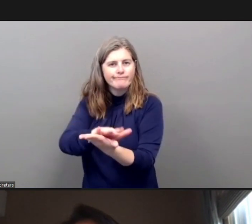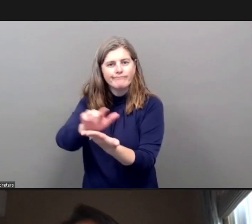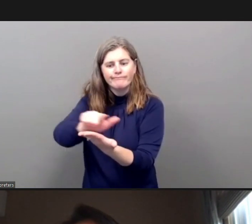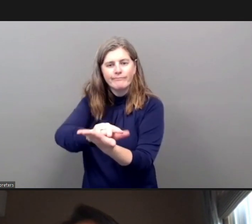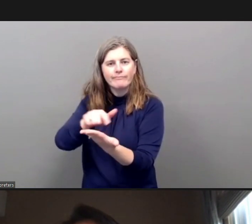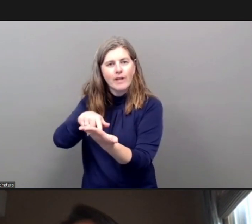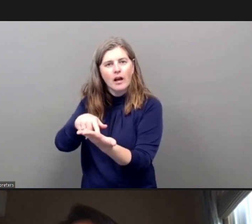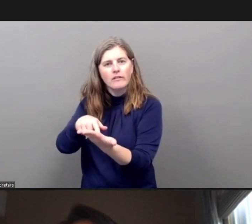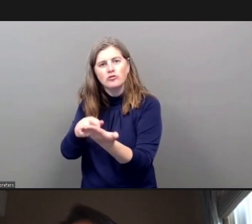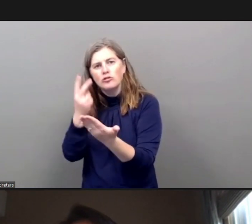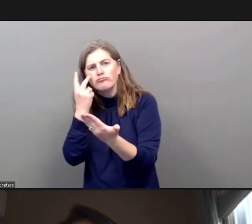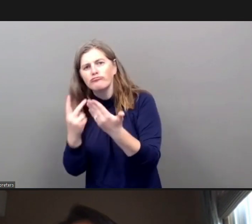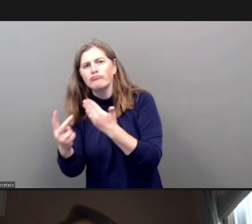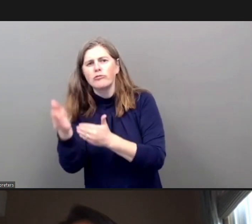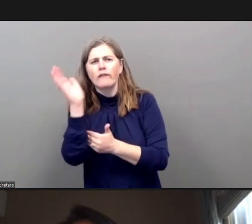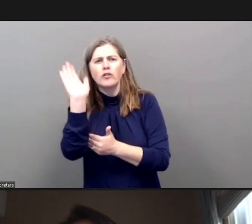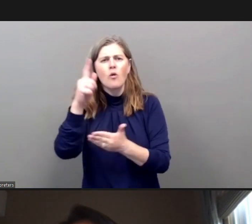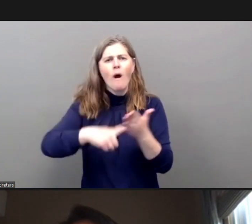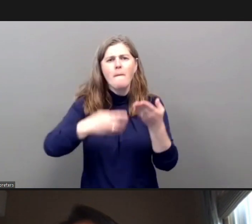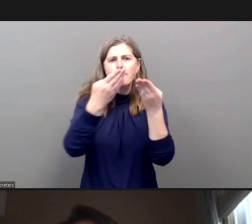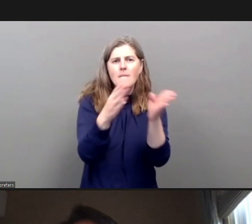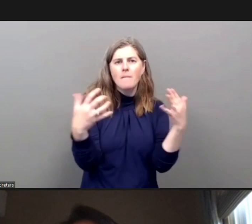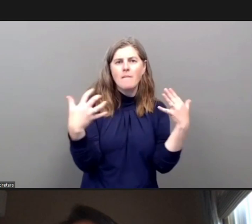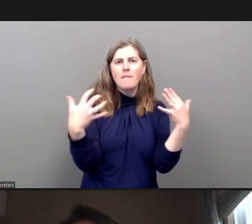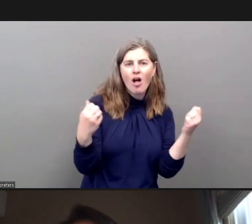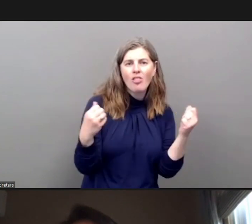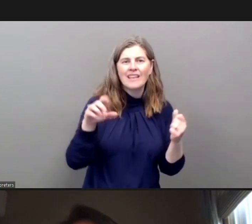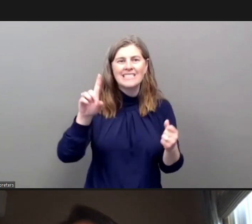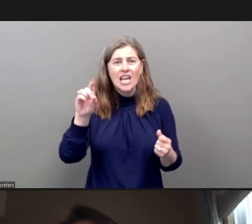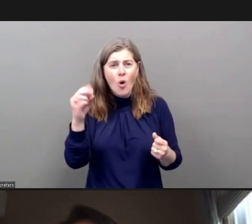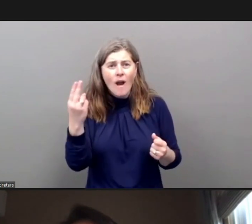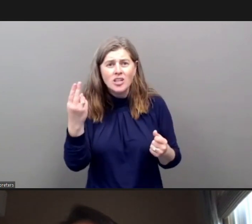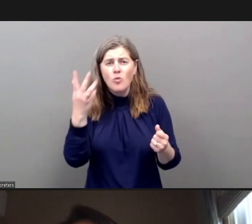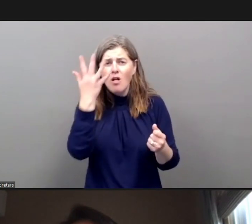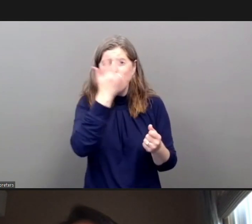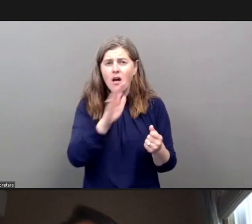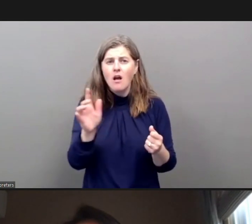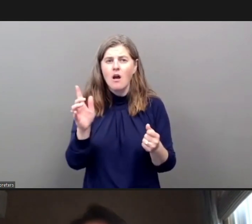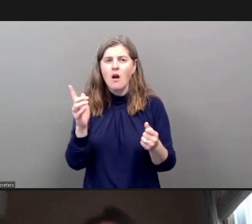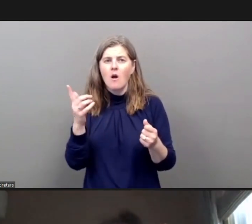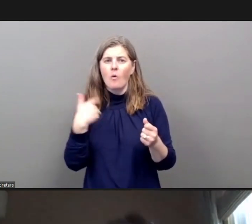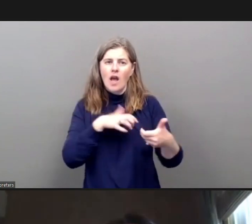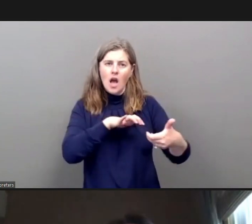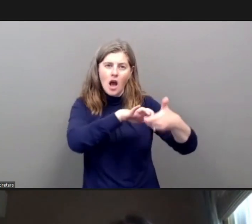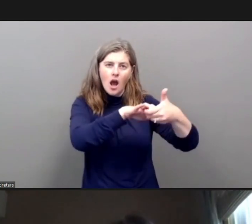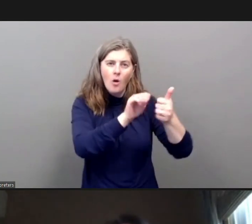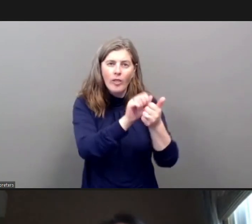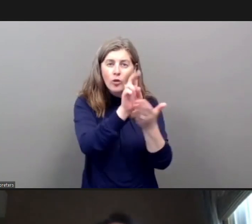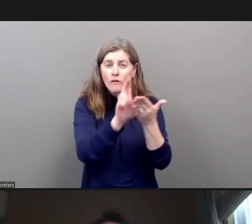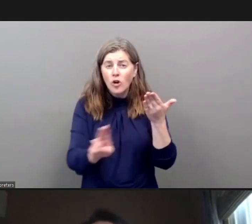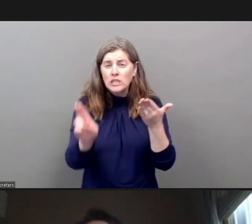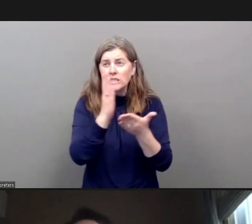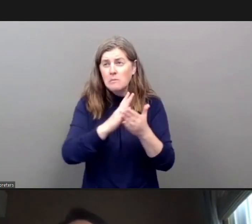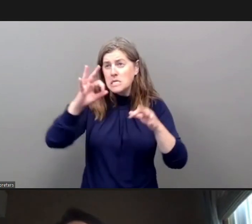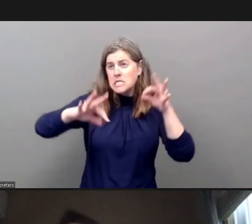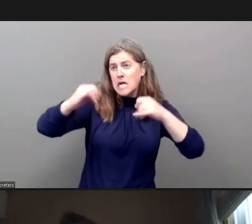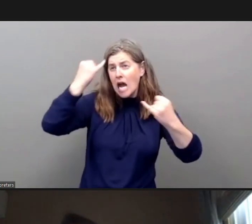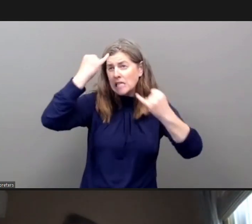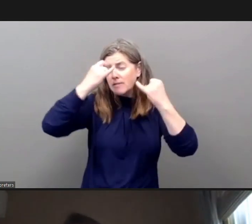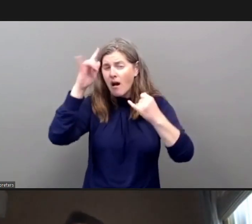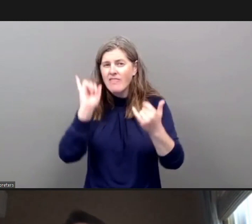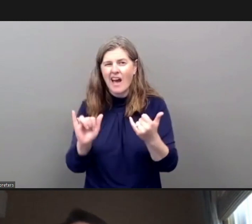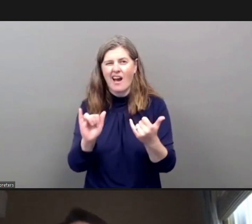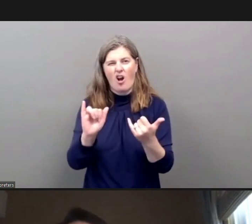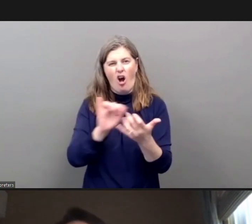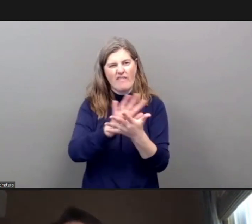and in departments of health. And we've been working with the university about some ideas about that as well. And so that